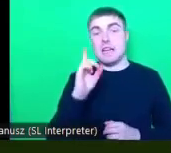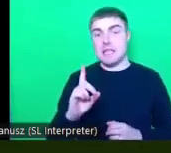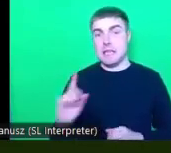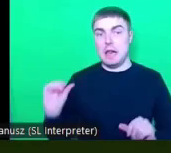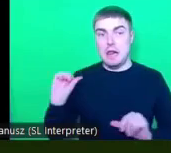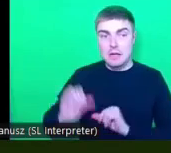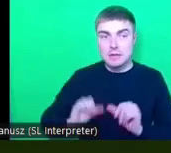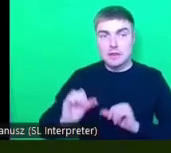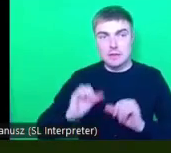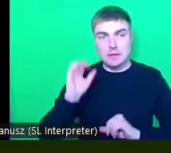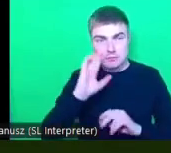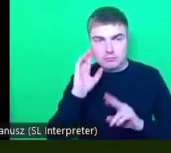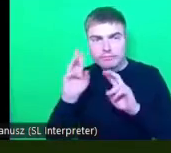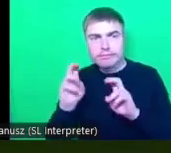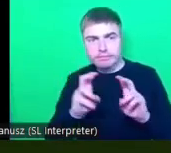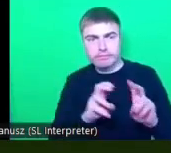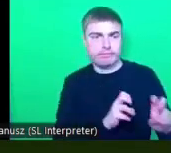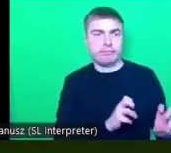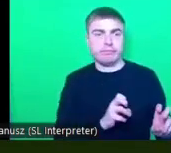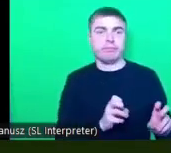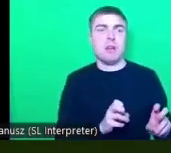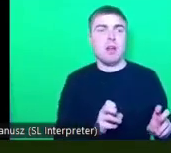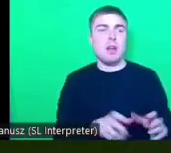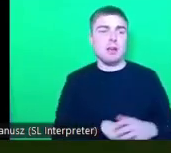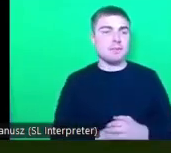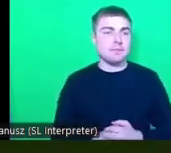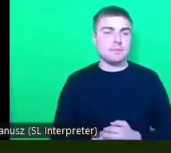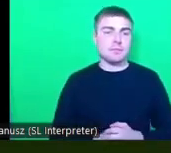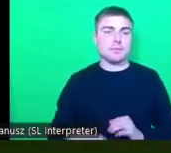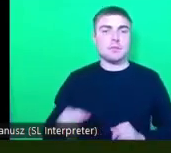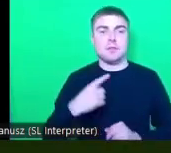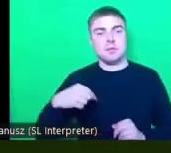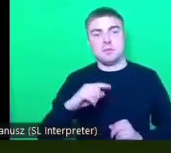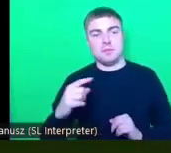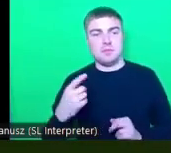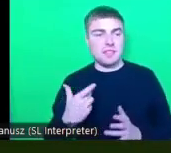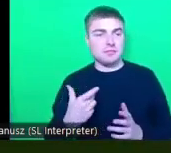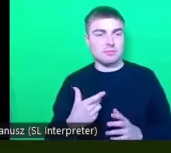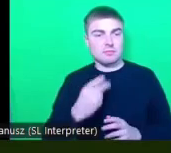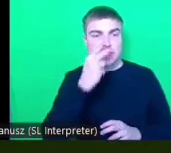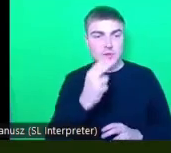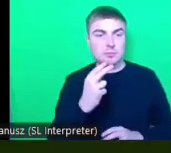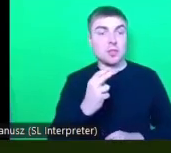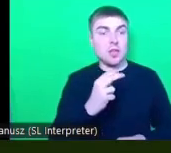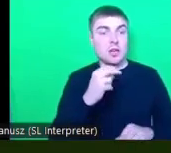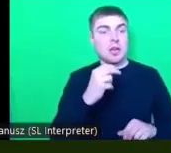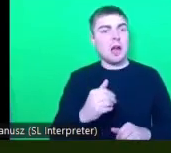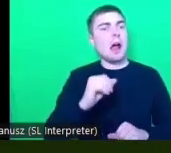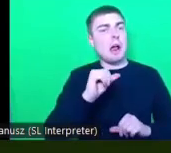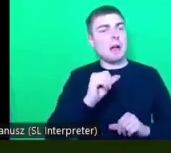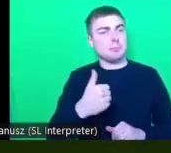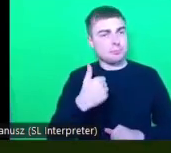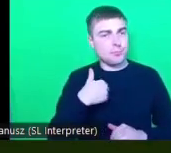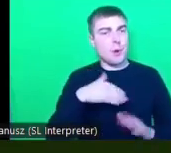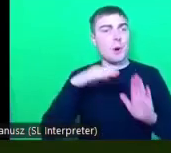that they have reduced their kill rate, and we have a lower average during those latest